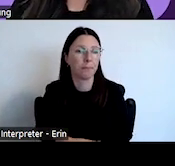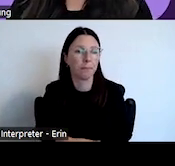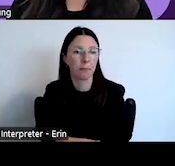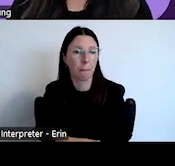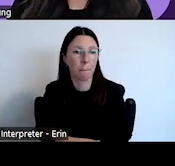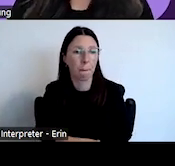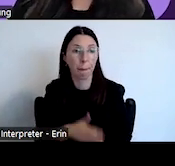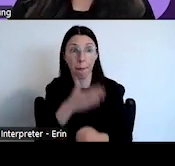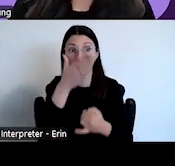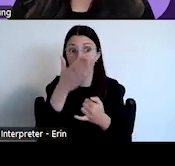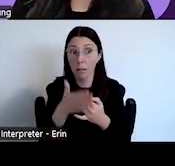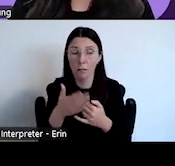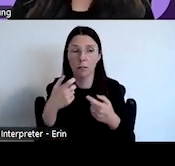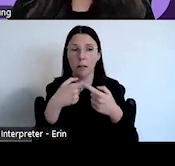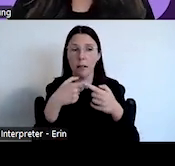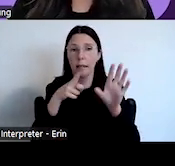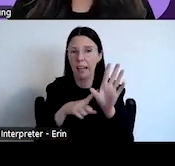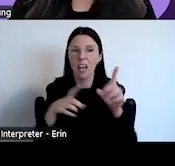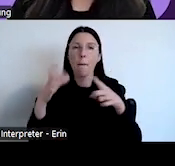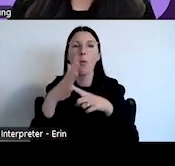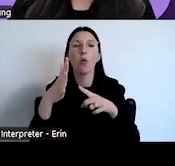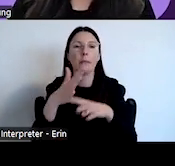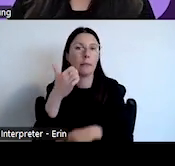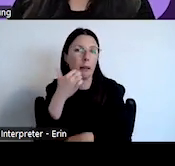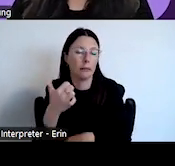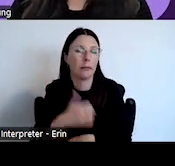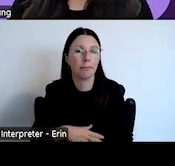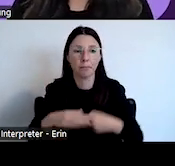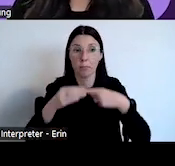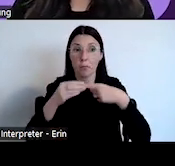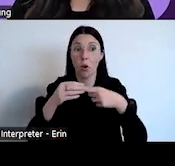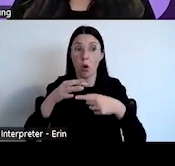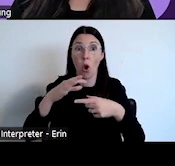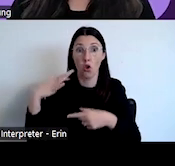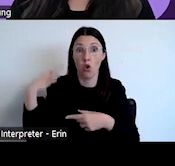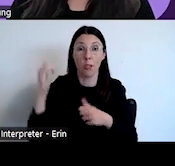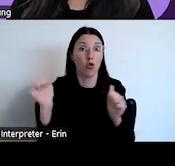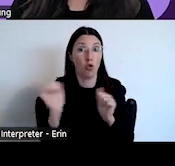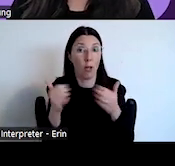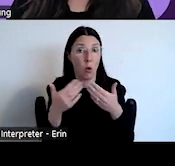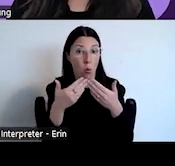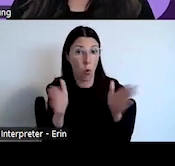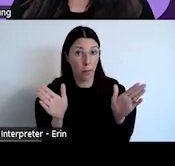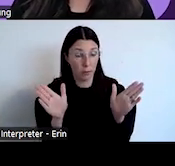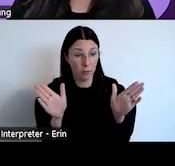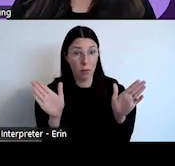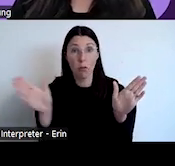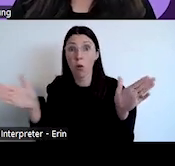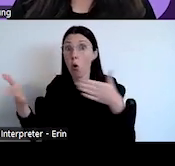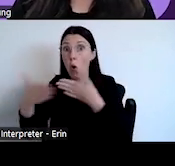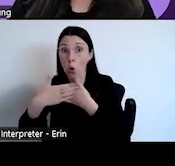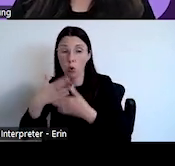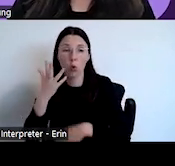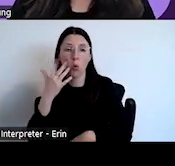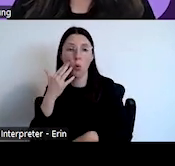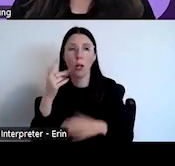Finally, here are the key dates to be aware of. Nominations are already open and it closes on Tuesday,